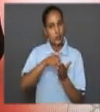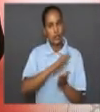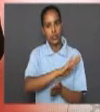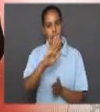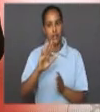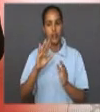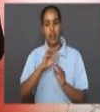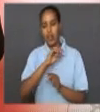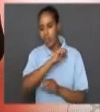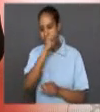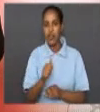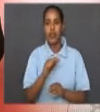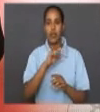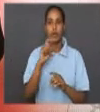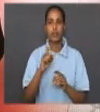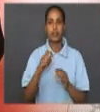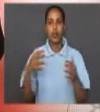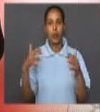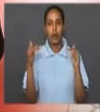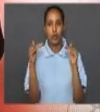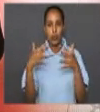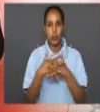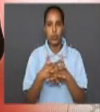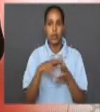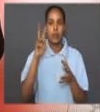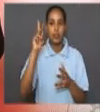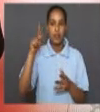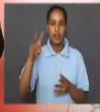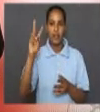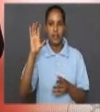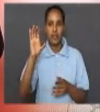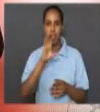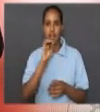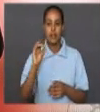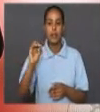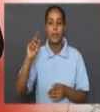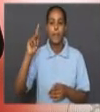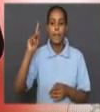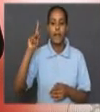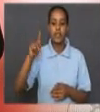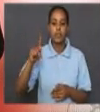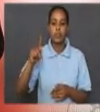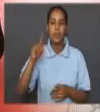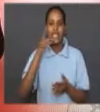teacher if you have any questions about the compositions of PVC and Perspex.